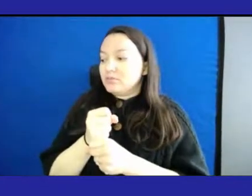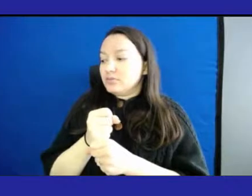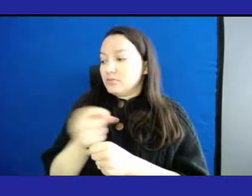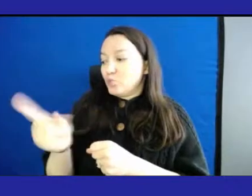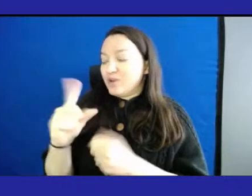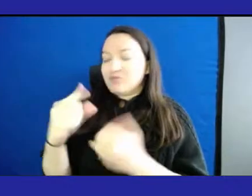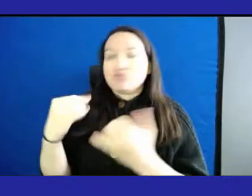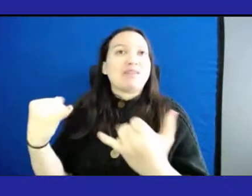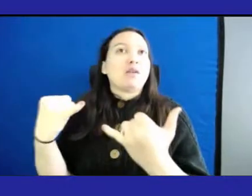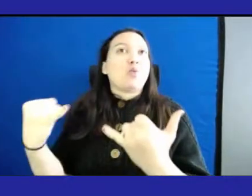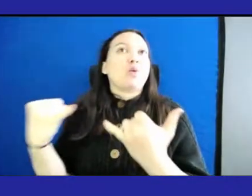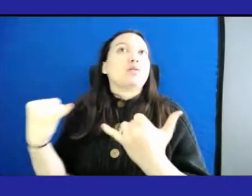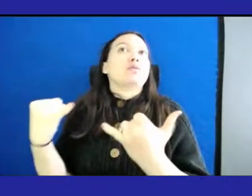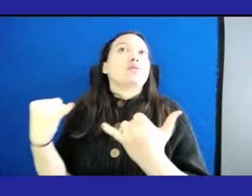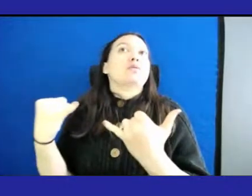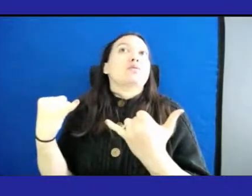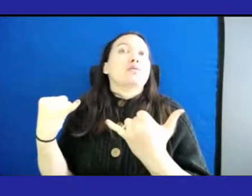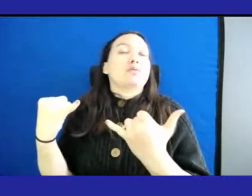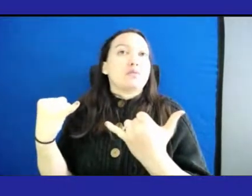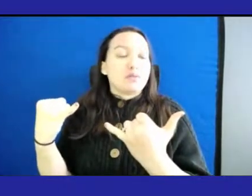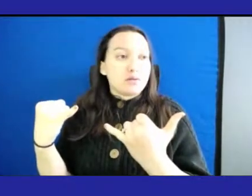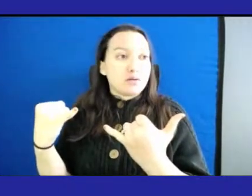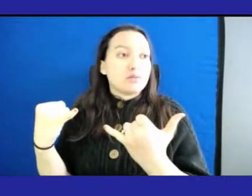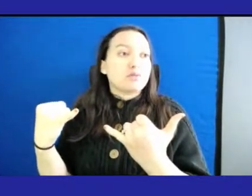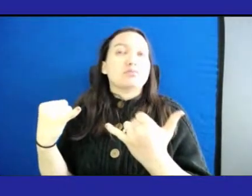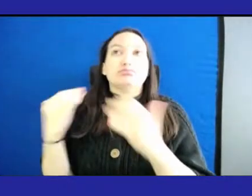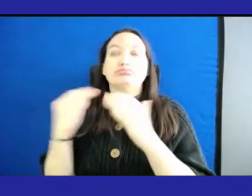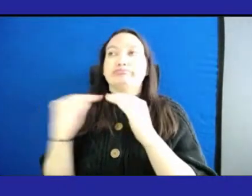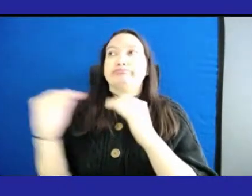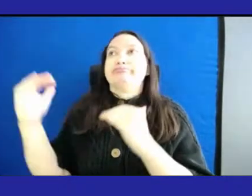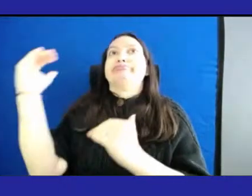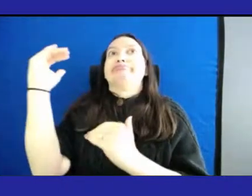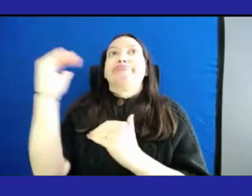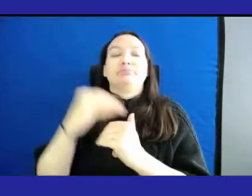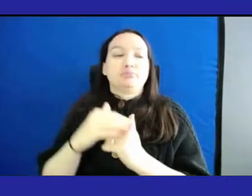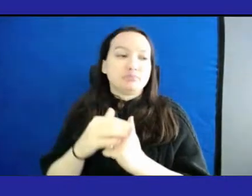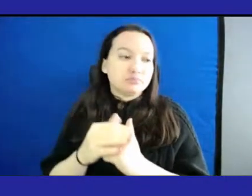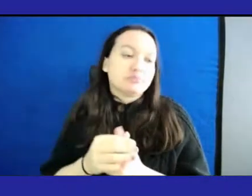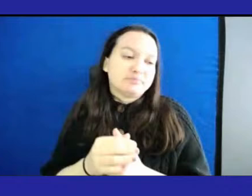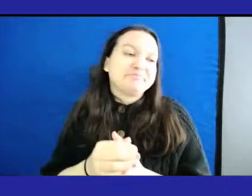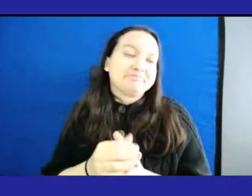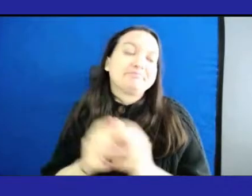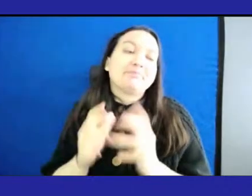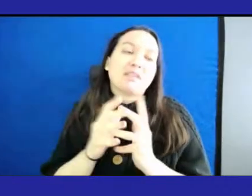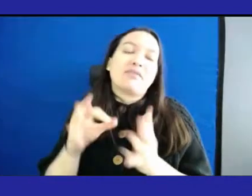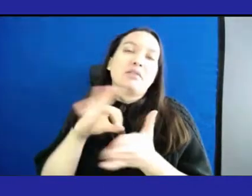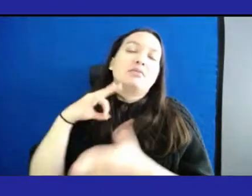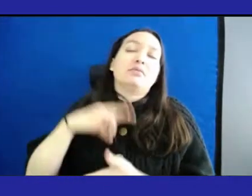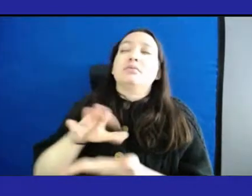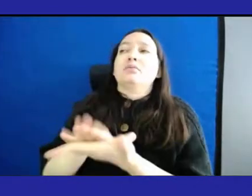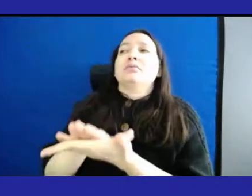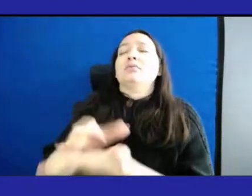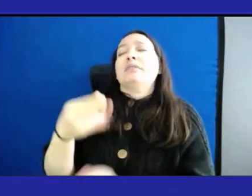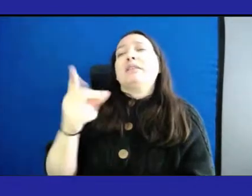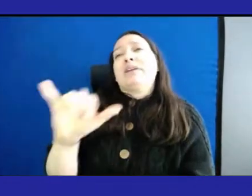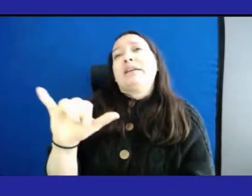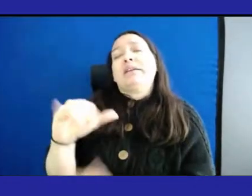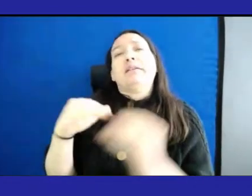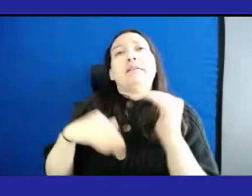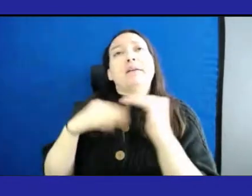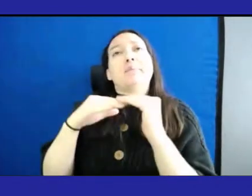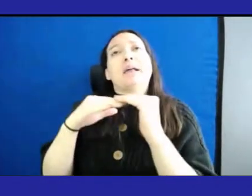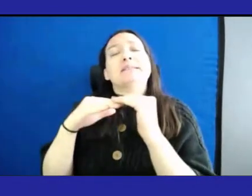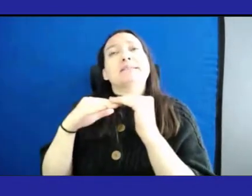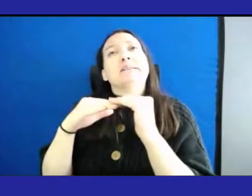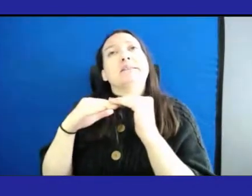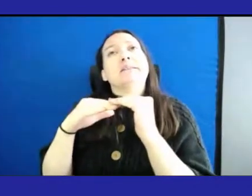it's way out there. Yeah. A lot of that credit goes to Hillary and the capacity building that we're doing